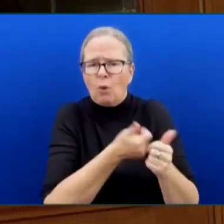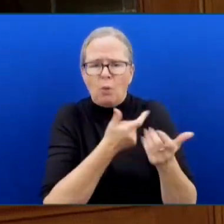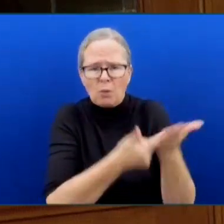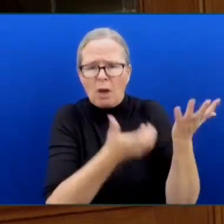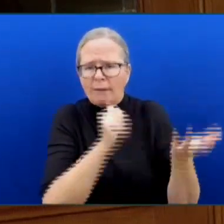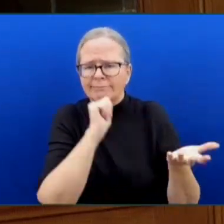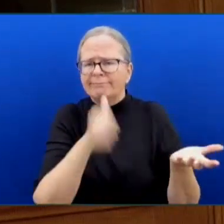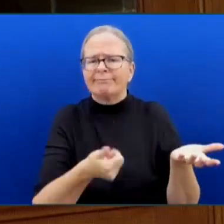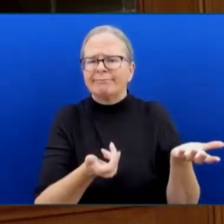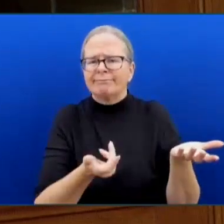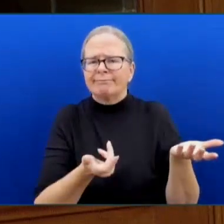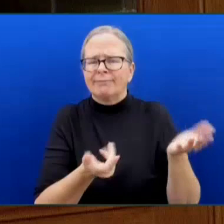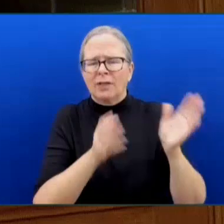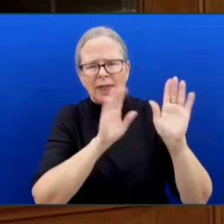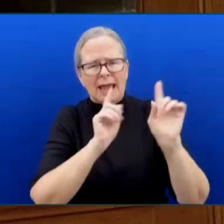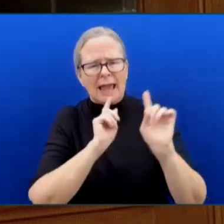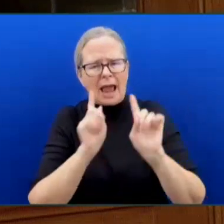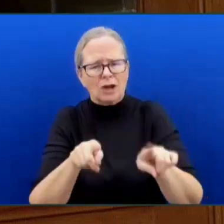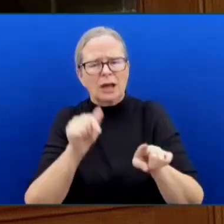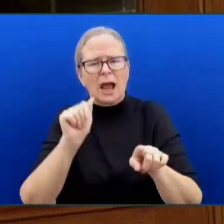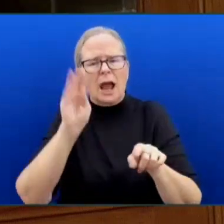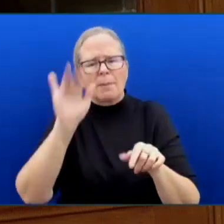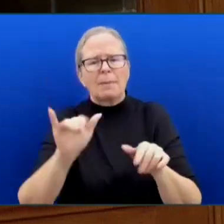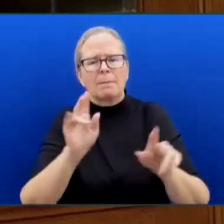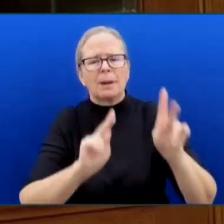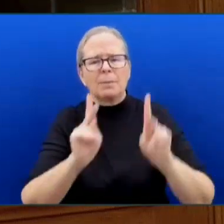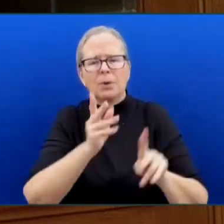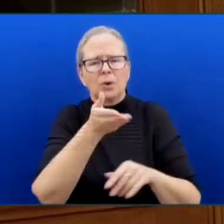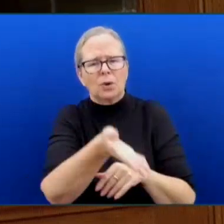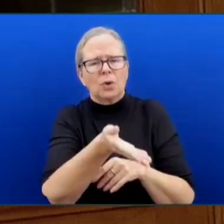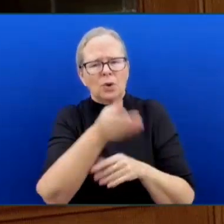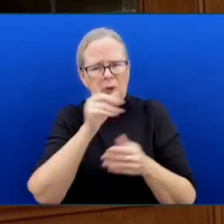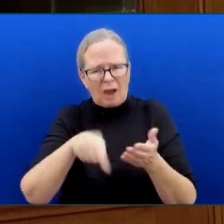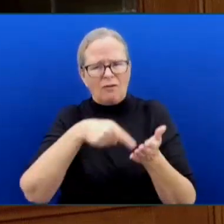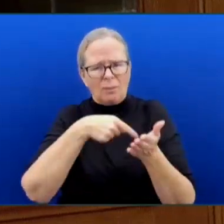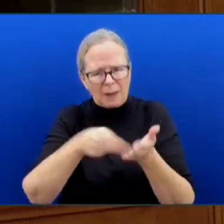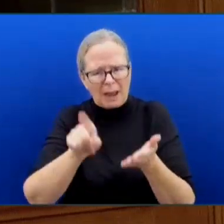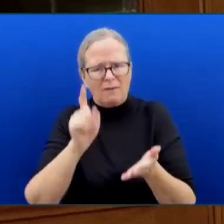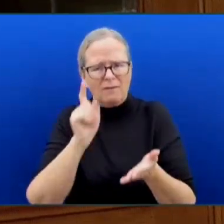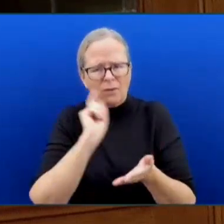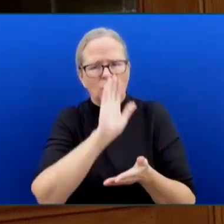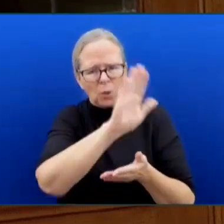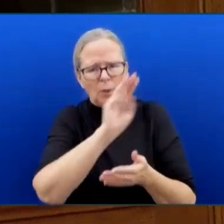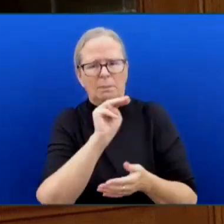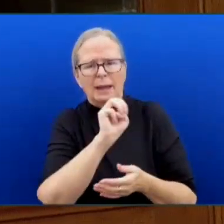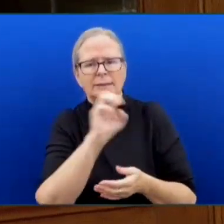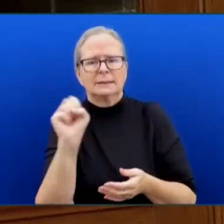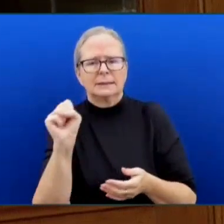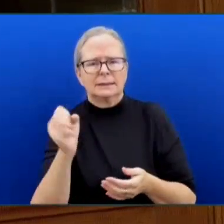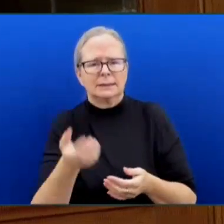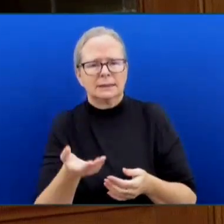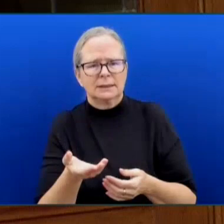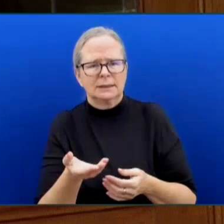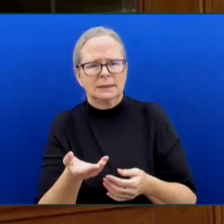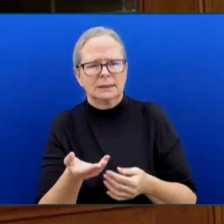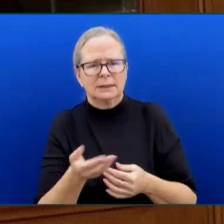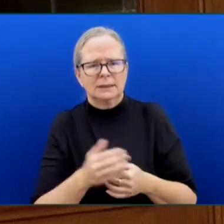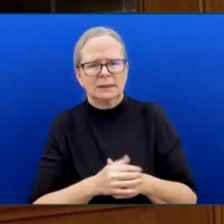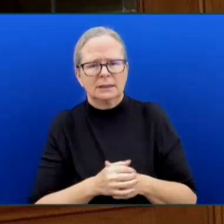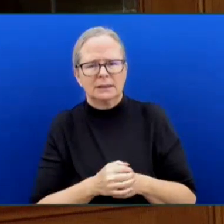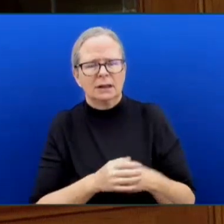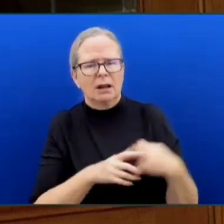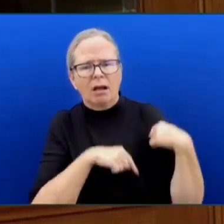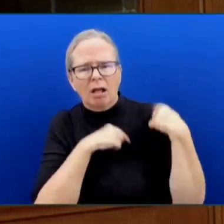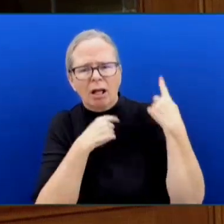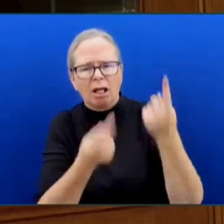for the absolute mess his government has created in the City of Surrey by ignoring and bullying Surrey